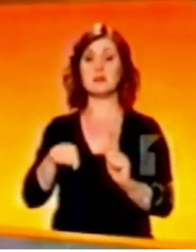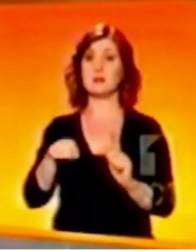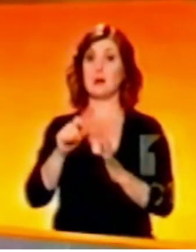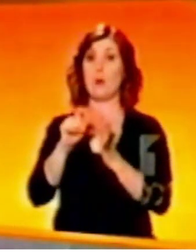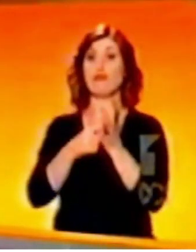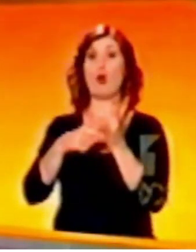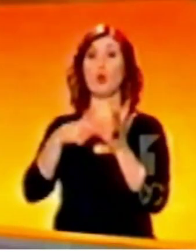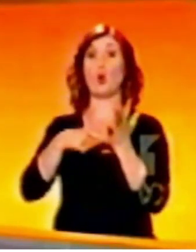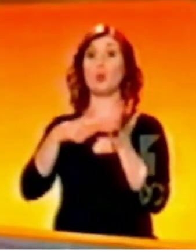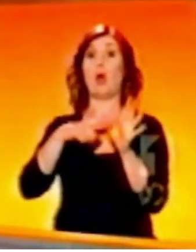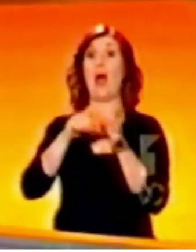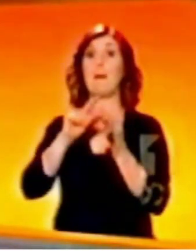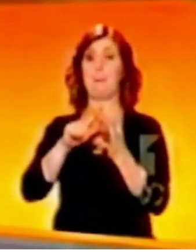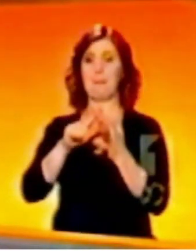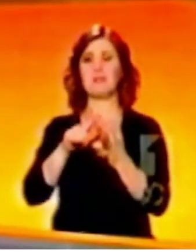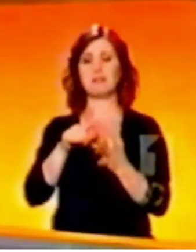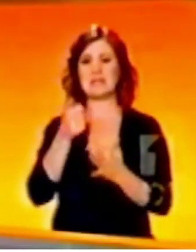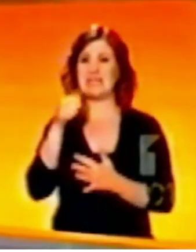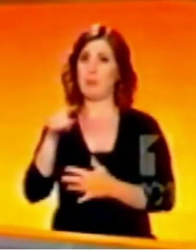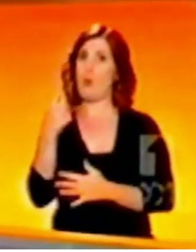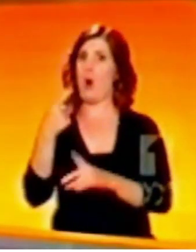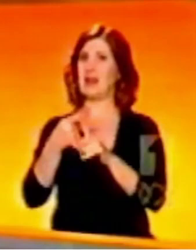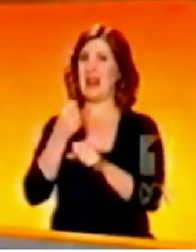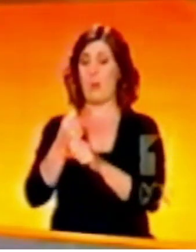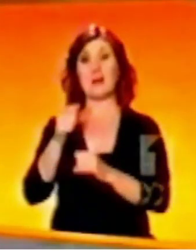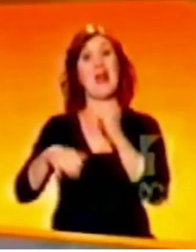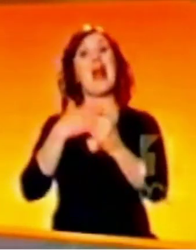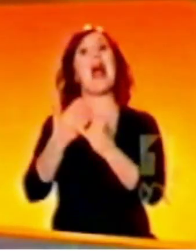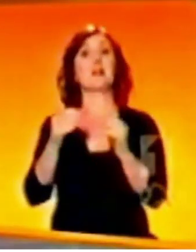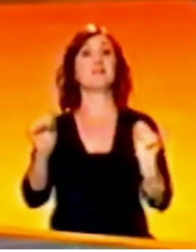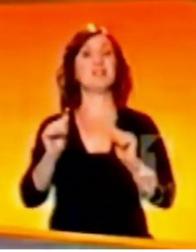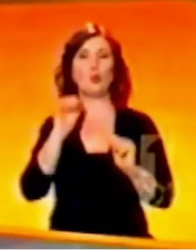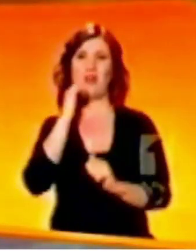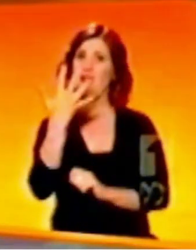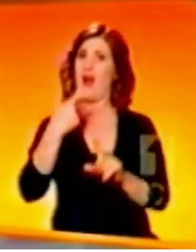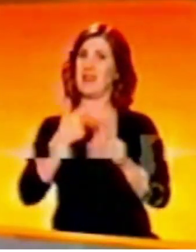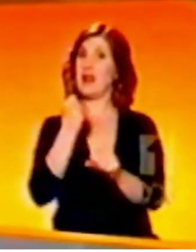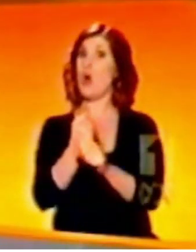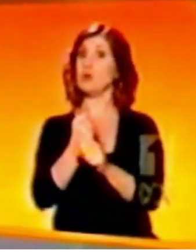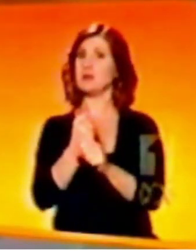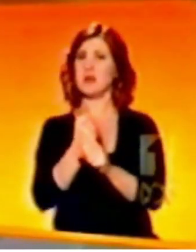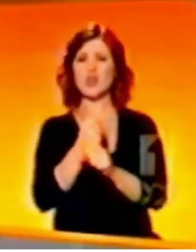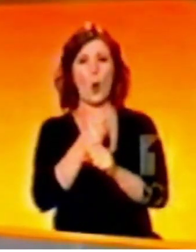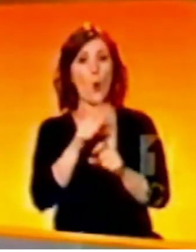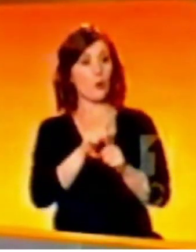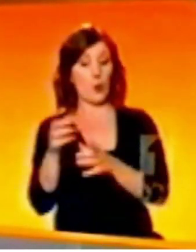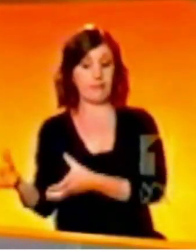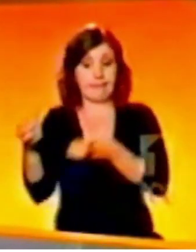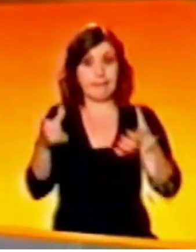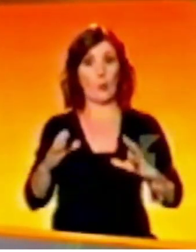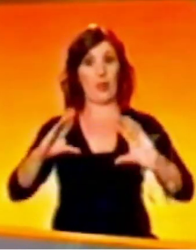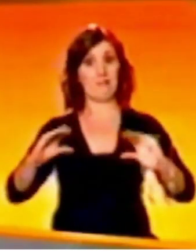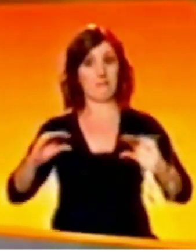heavyweight, 6.1. The final chair would be 5 kilos. 5 kilos, amazing. Without very light. upholstery. And put it together for us.